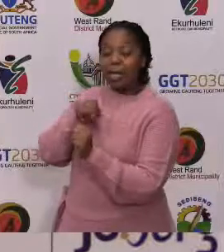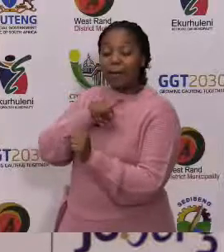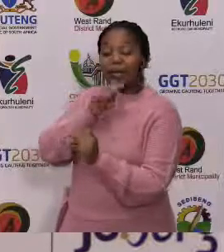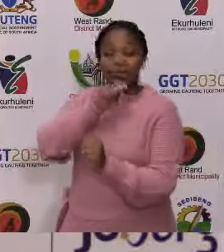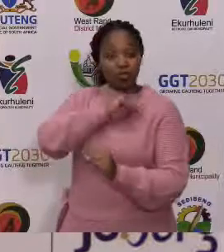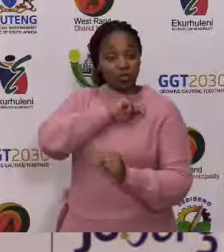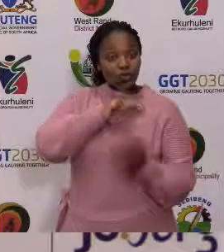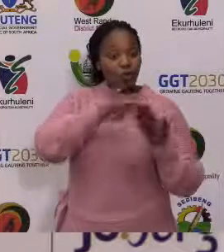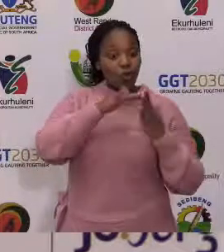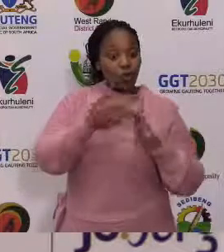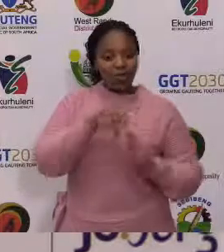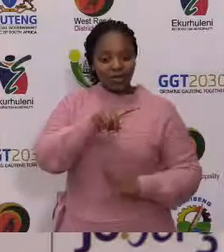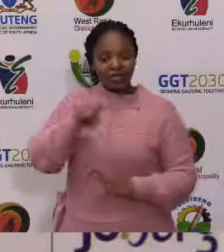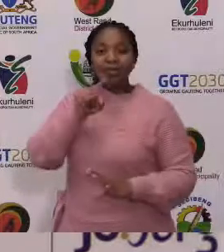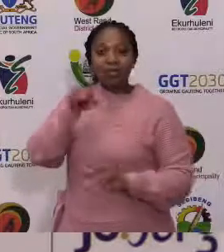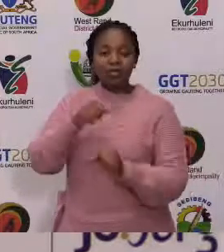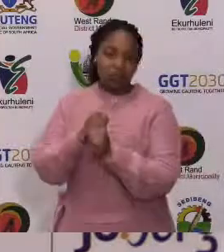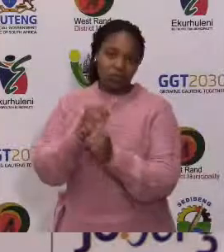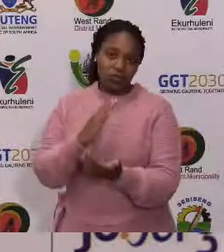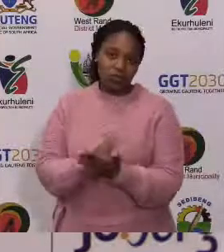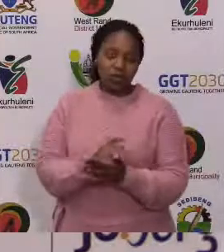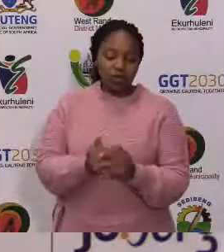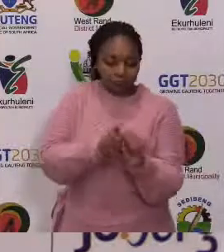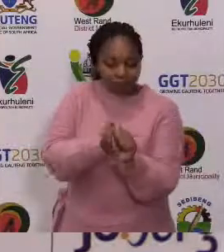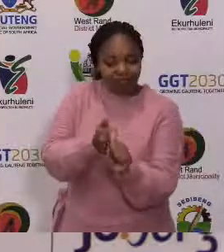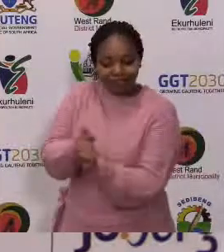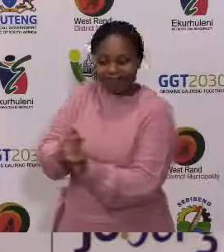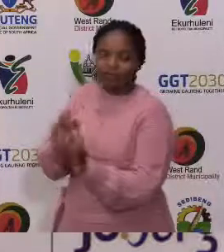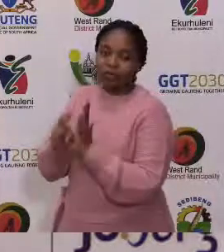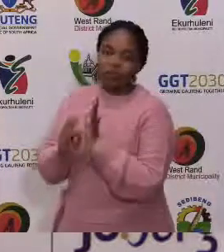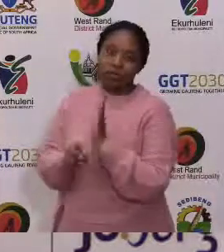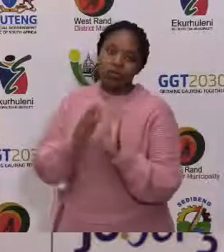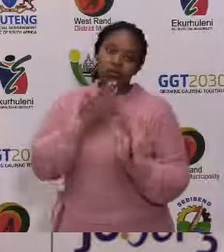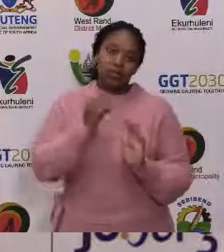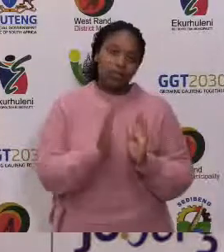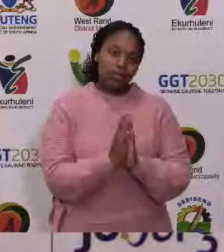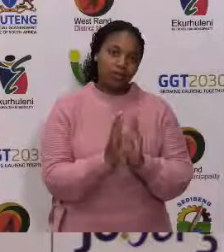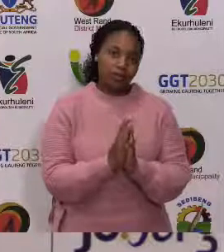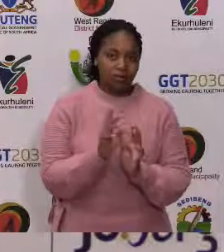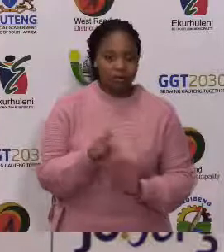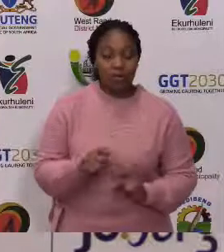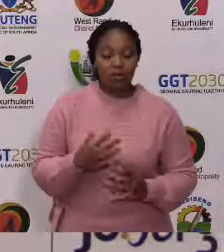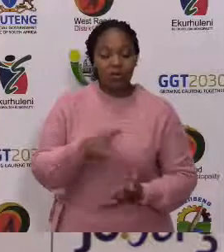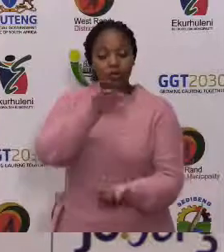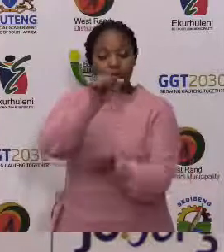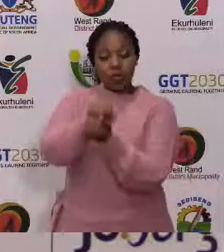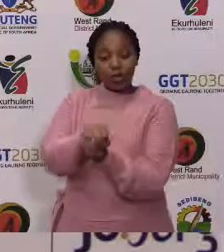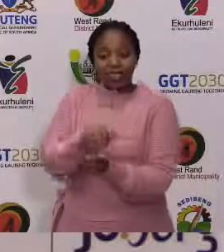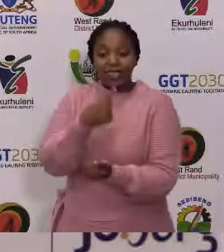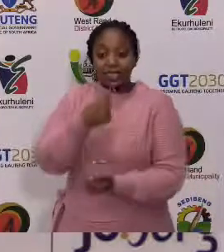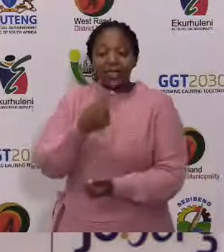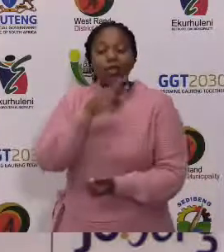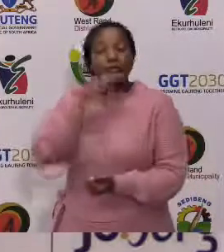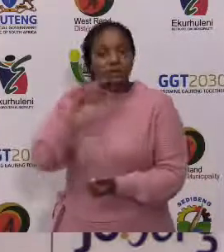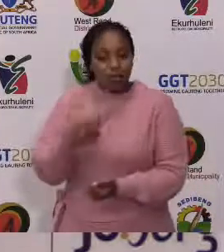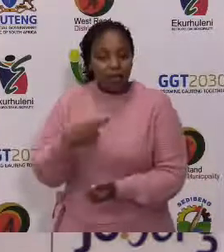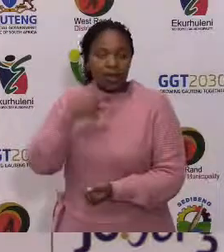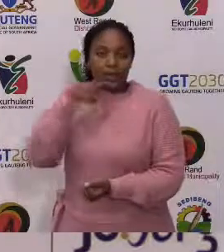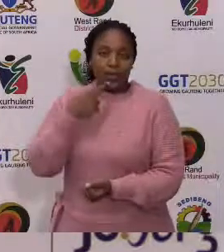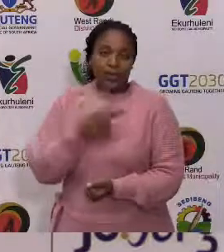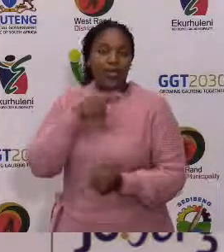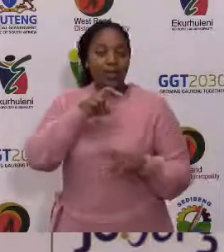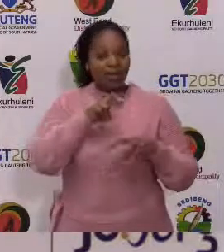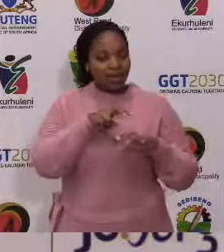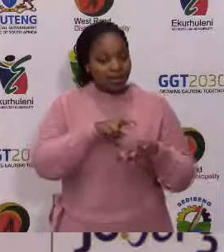way out of this situation. So I want to conclude therefore here and say we really rely on